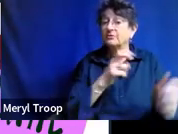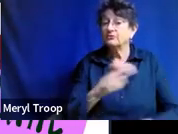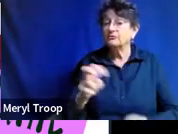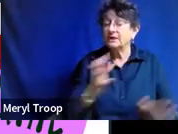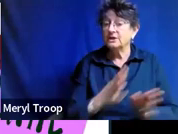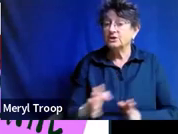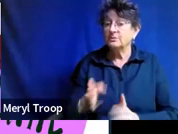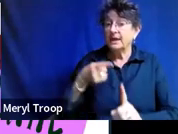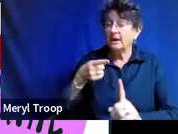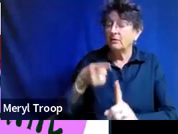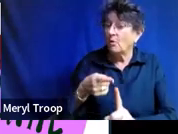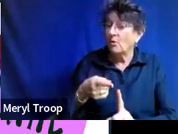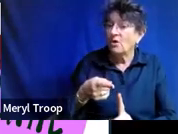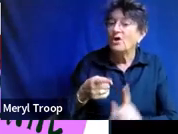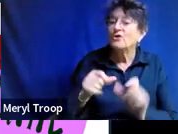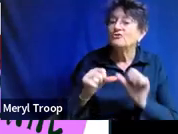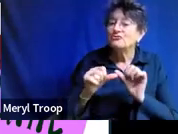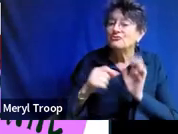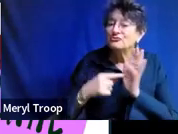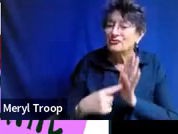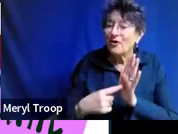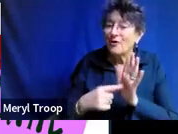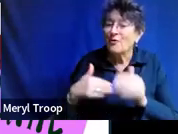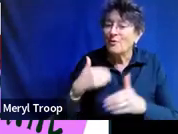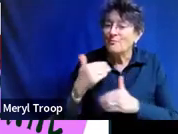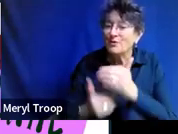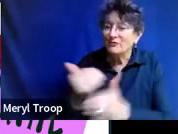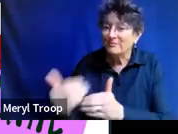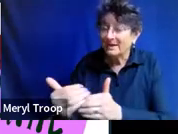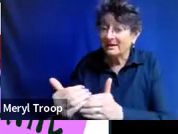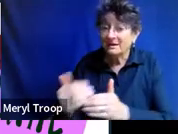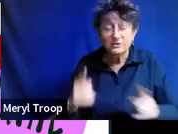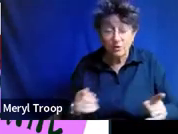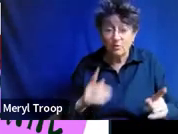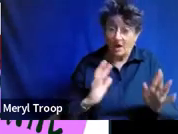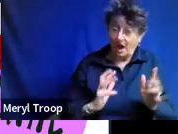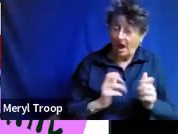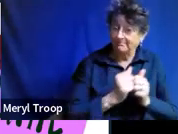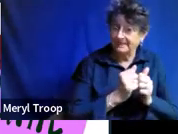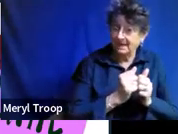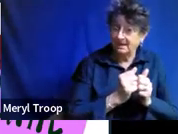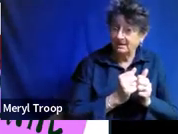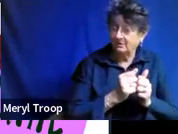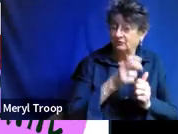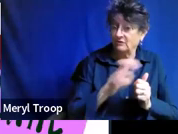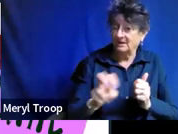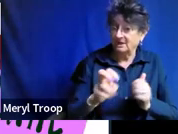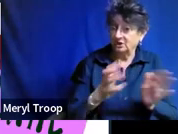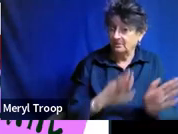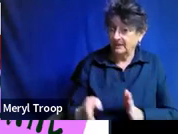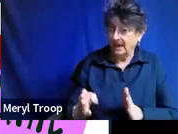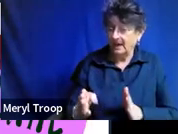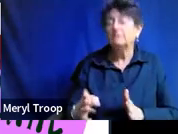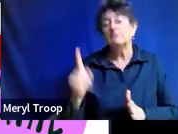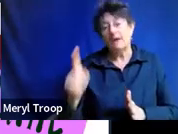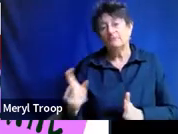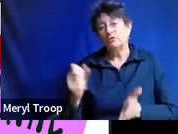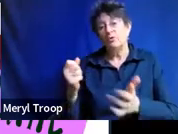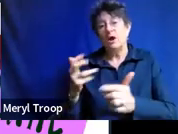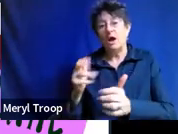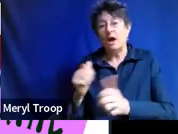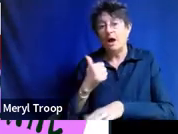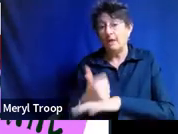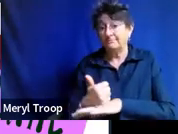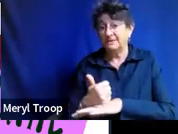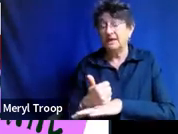if things change, you just want to update it when you're updating that transition plan that one time per year at the annual. And